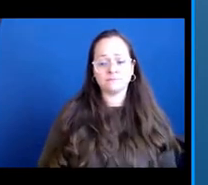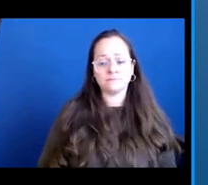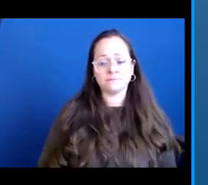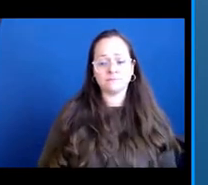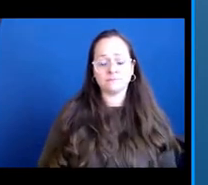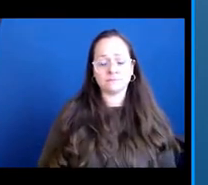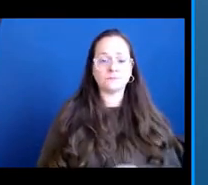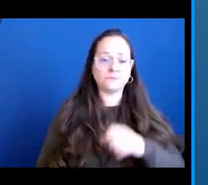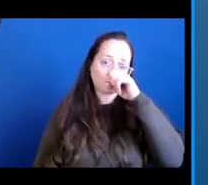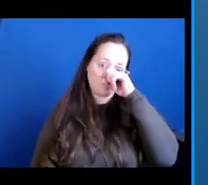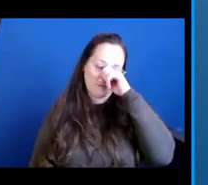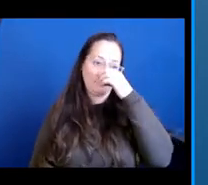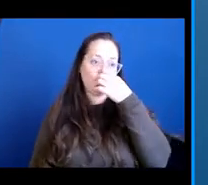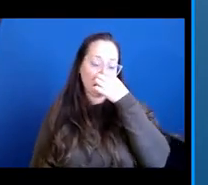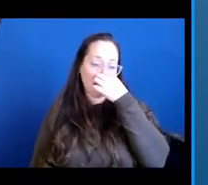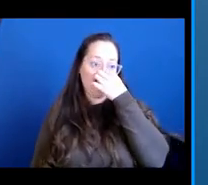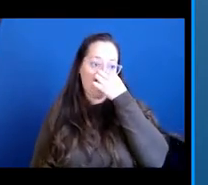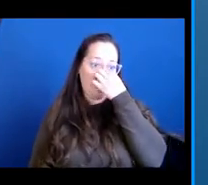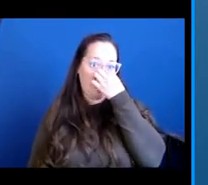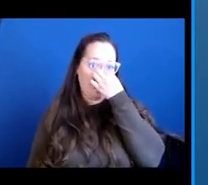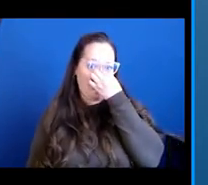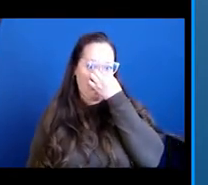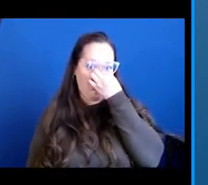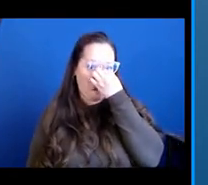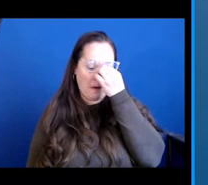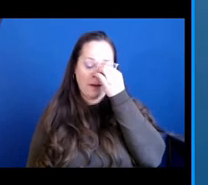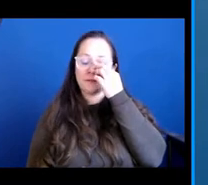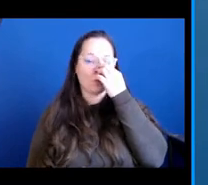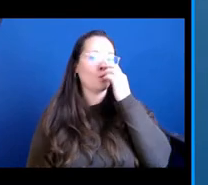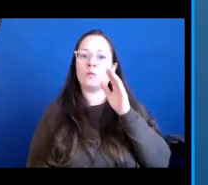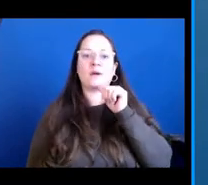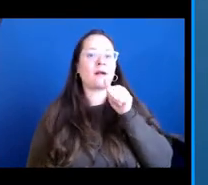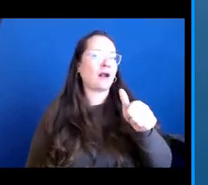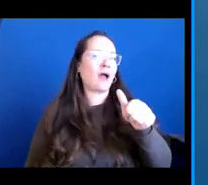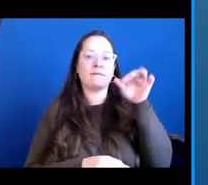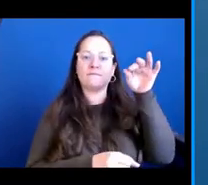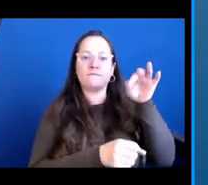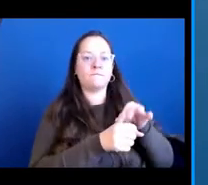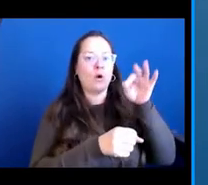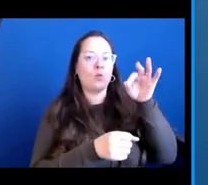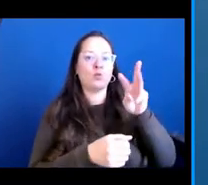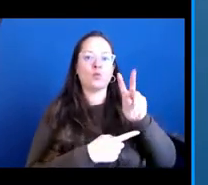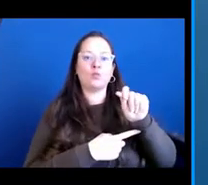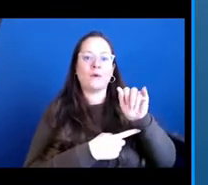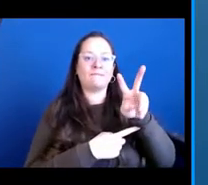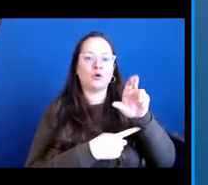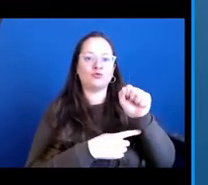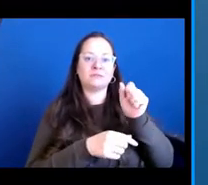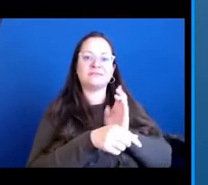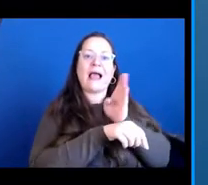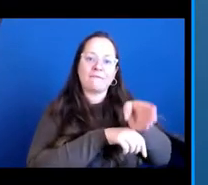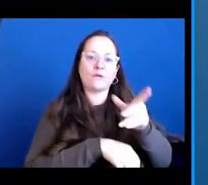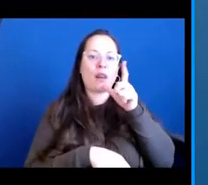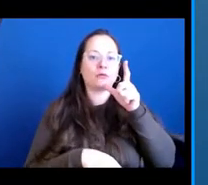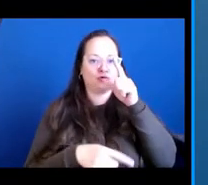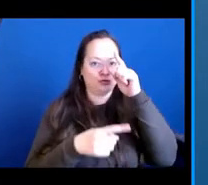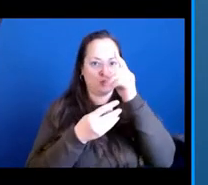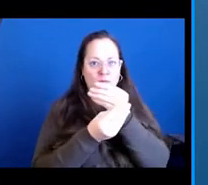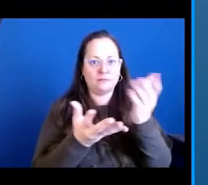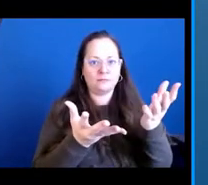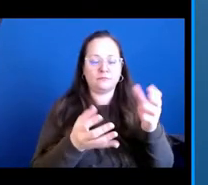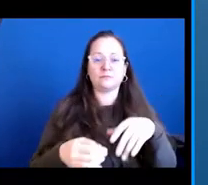we we will not vote on the waivers until after lunch just for the record I'd like to remind everybody when you are